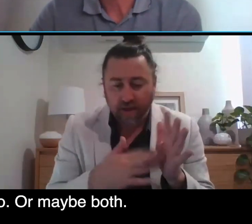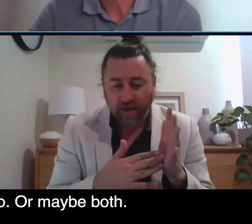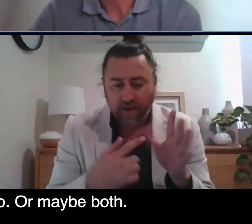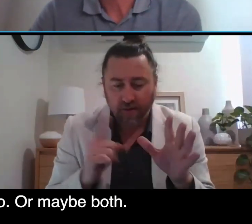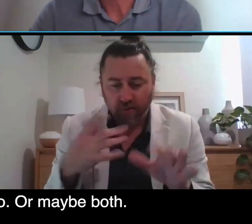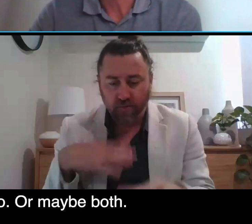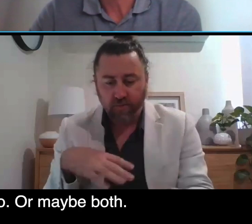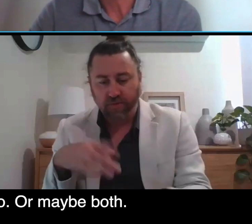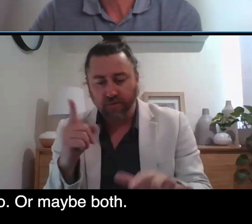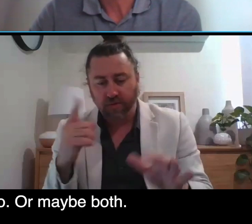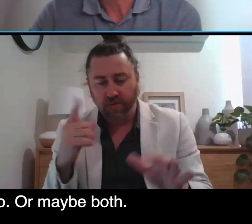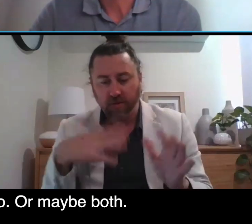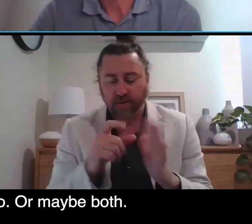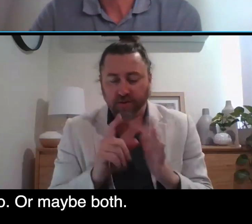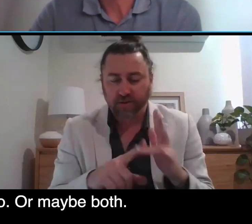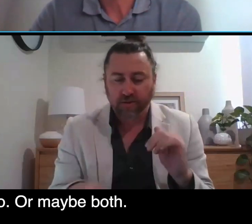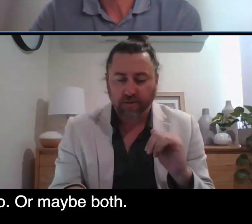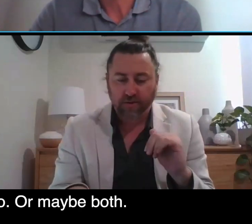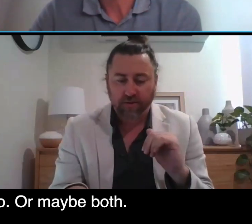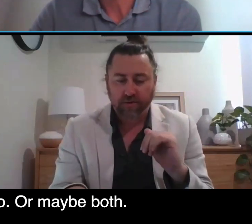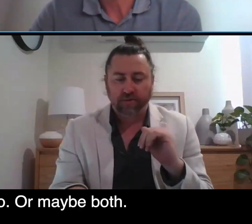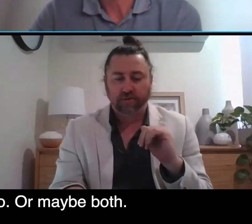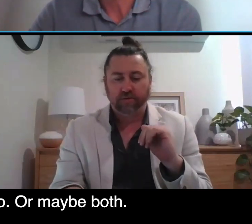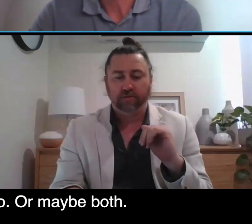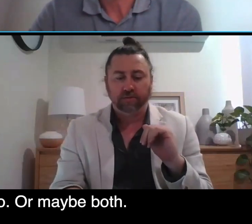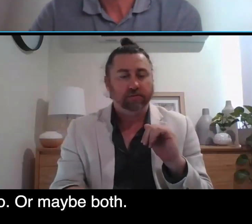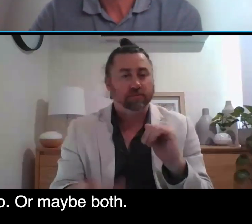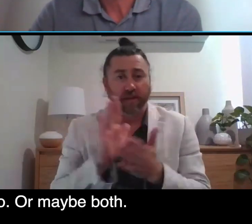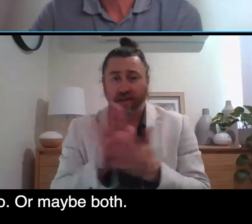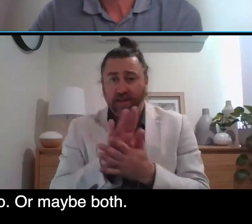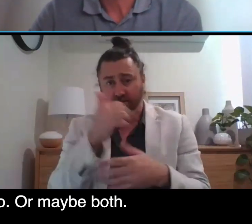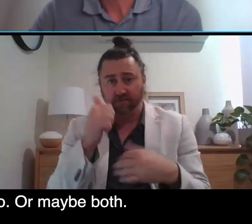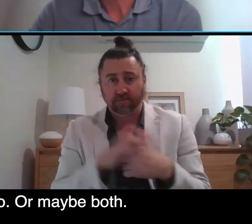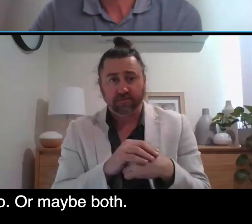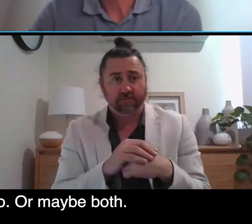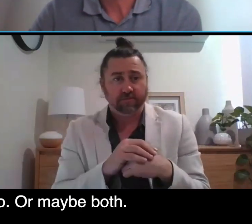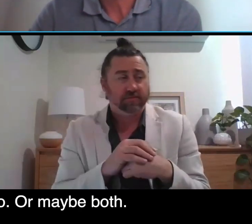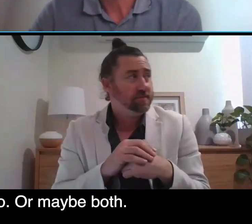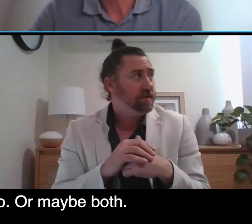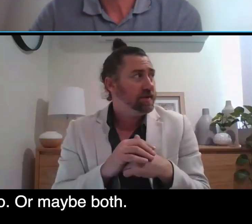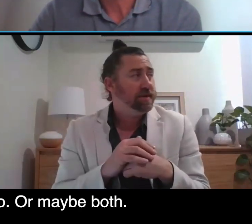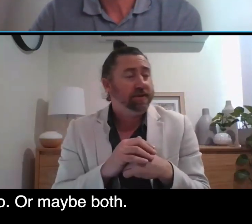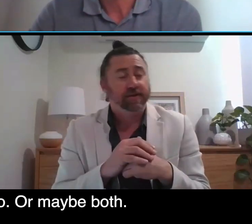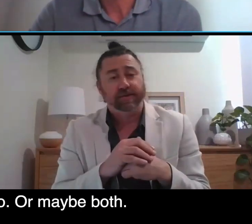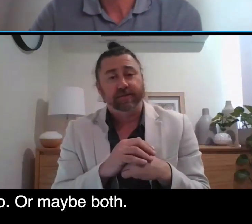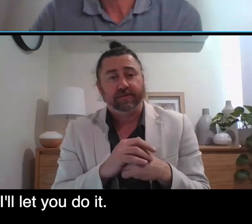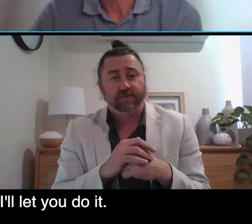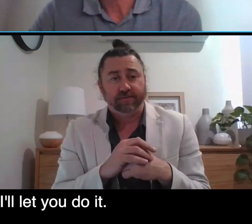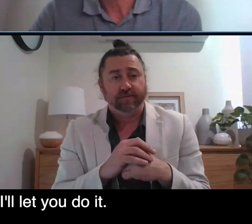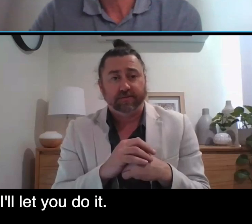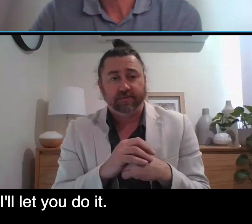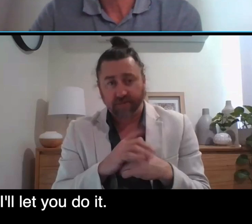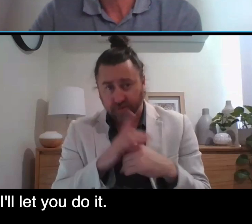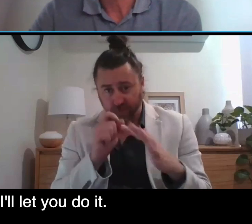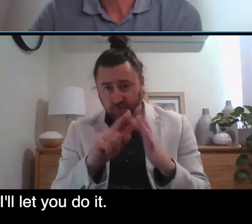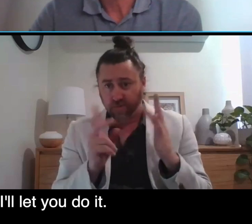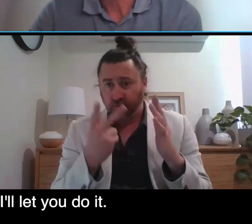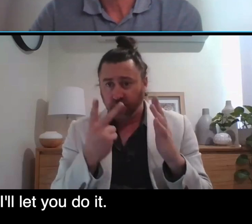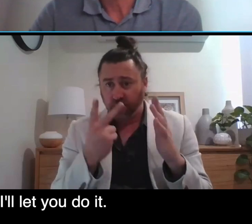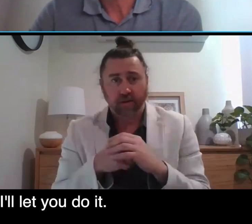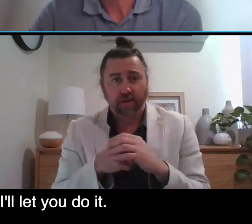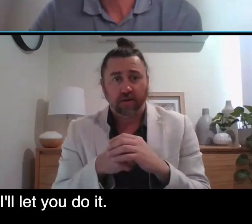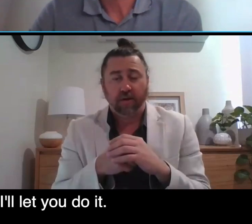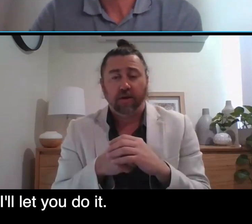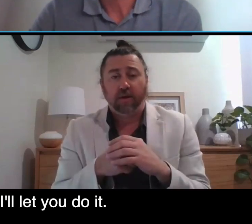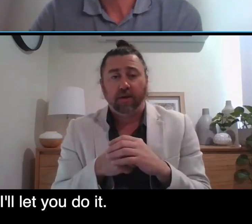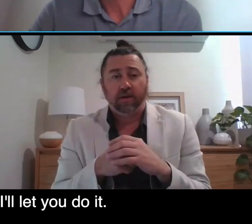it? Yeah. I mean, I'm very happy to. So, or maybe both. You're the demo model expert, so I'll